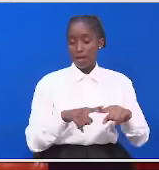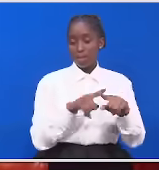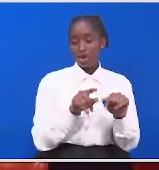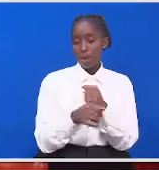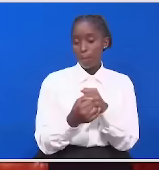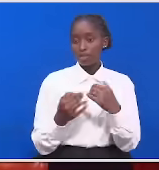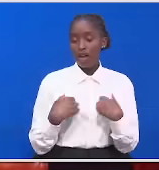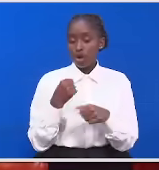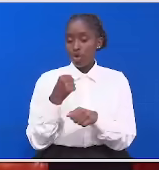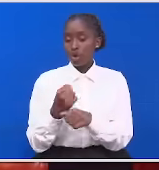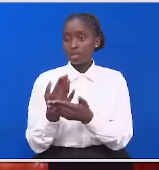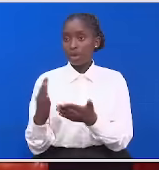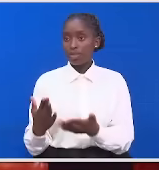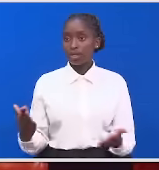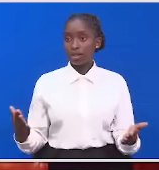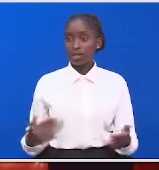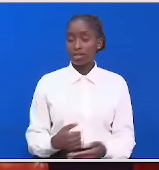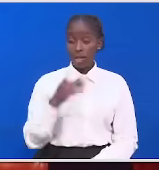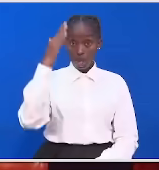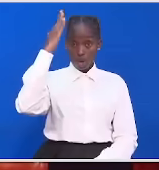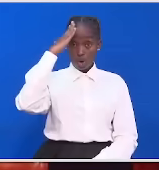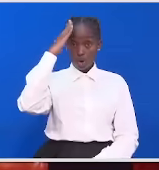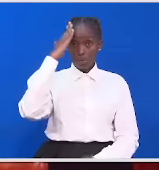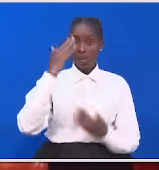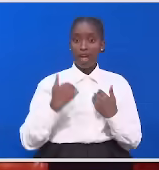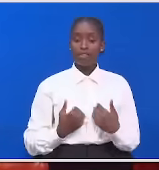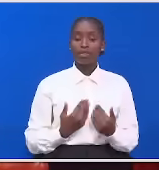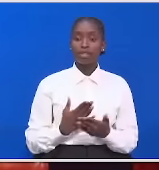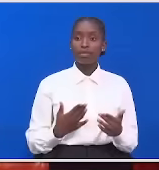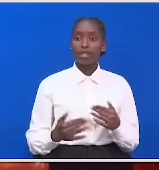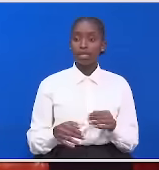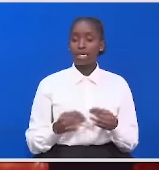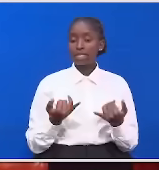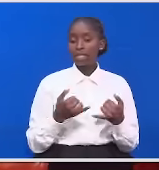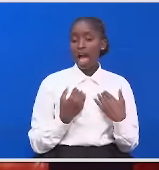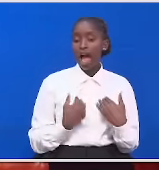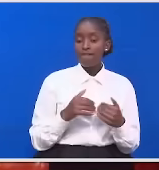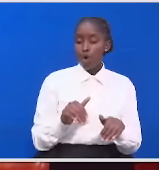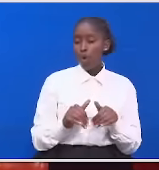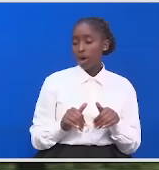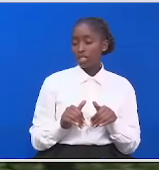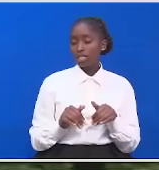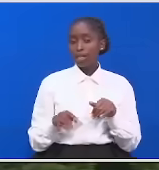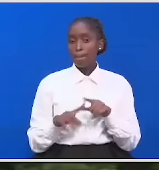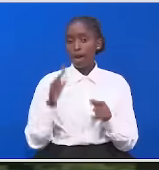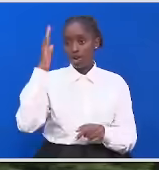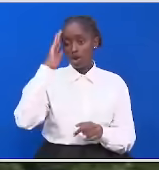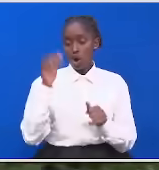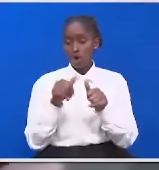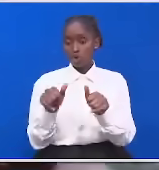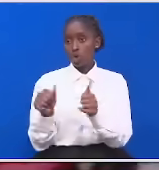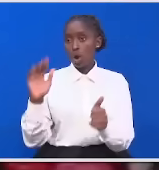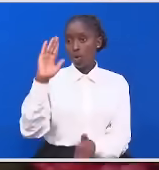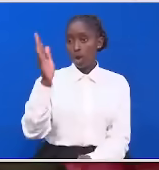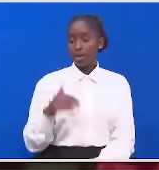to do some of, I know there's some whatever, but given time, I know they will get on well. The